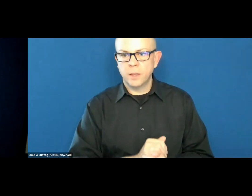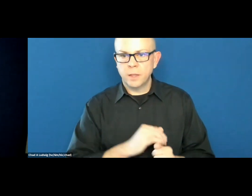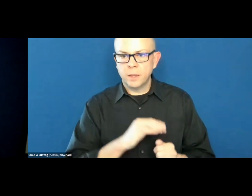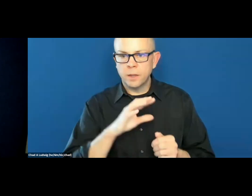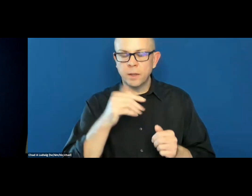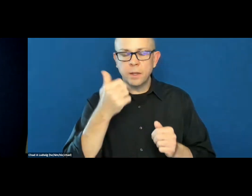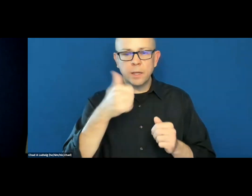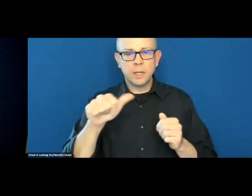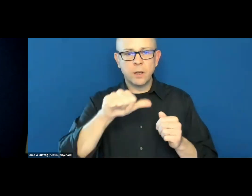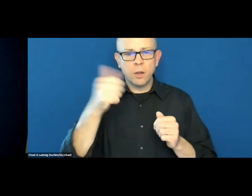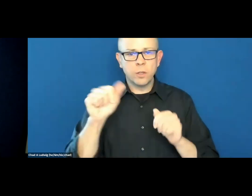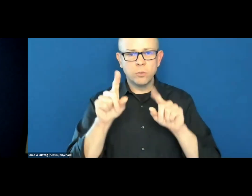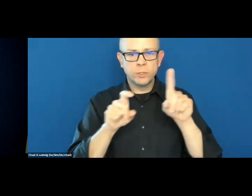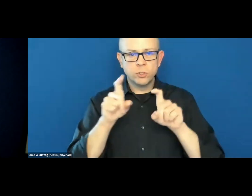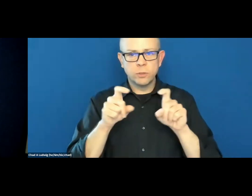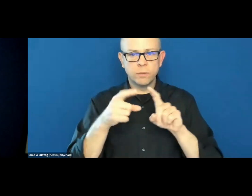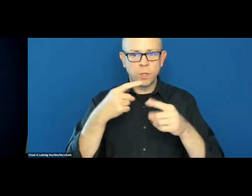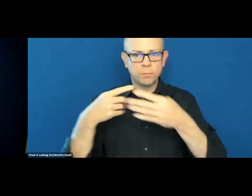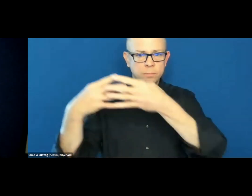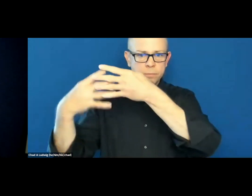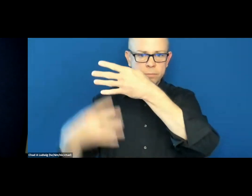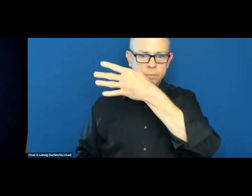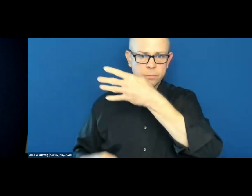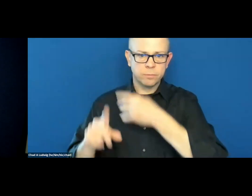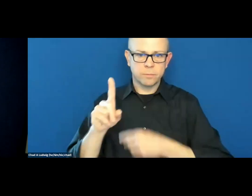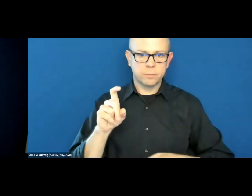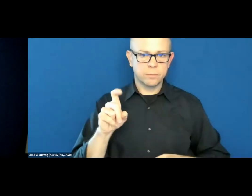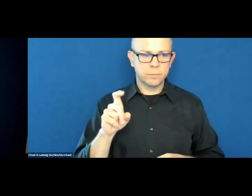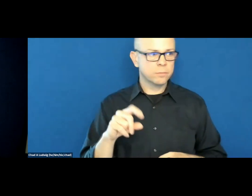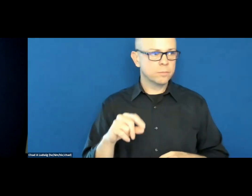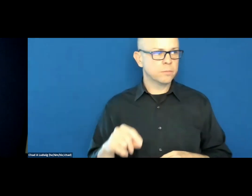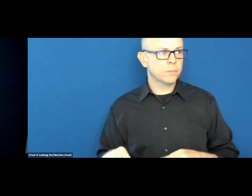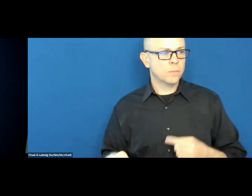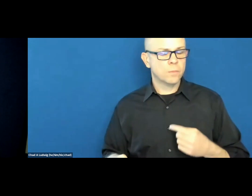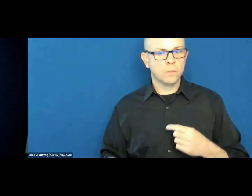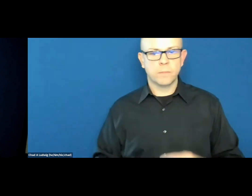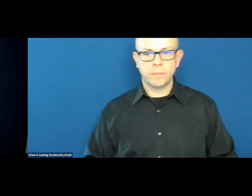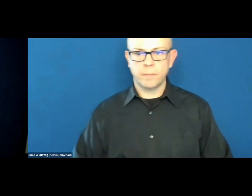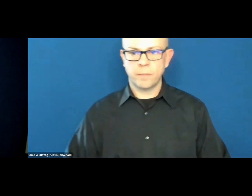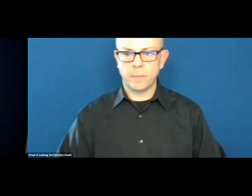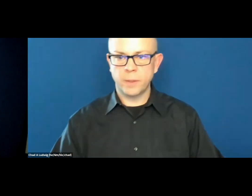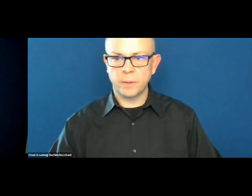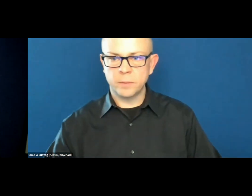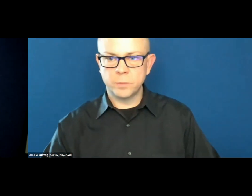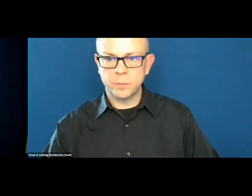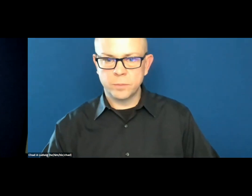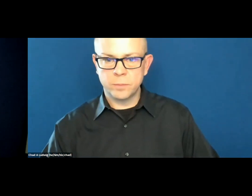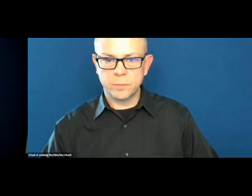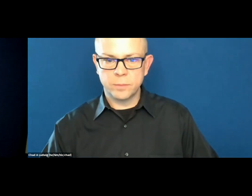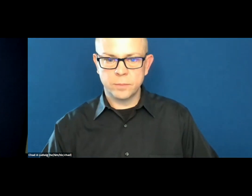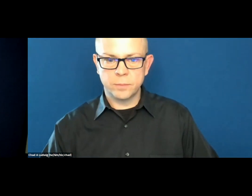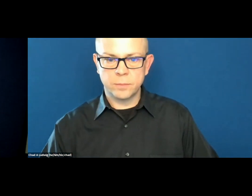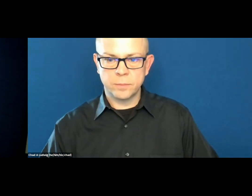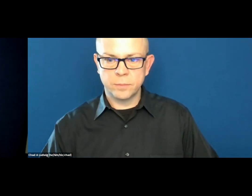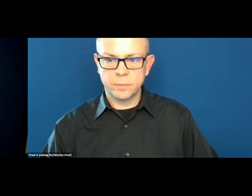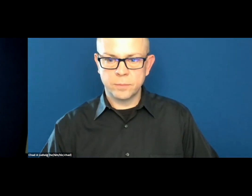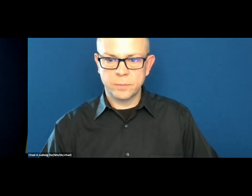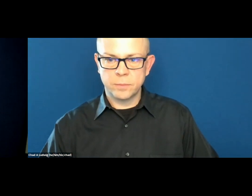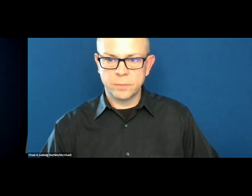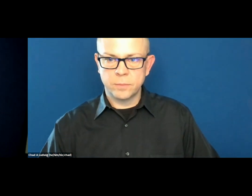chat says. Are there any other questions from folks at this point?